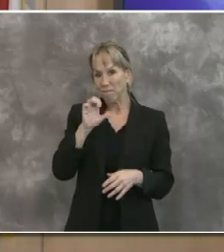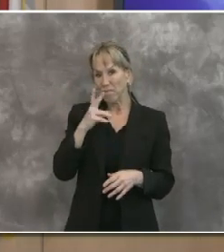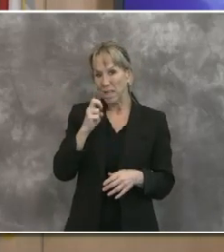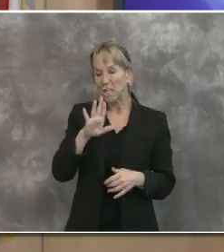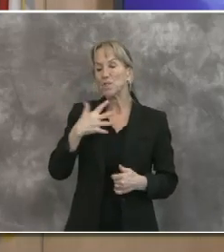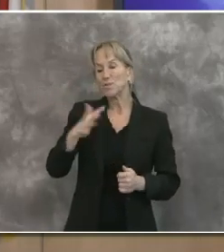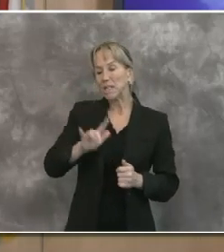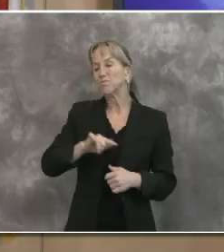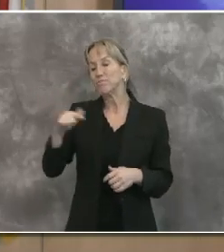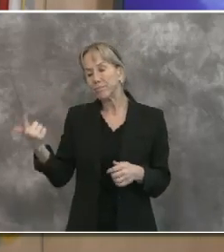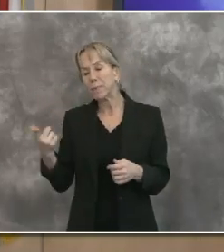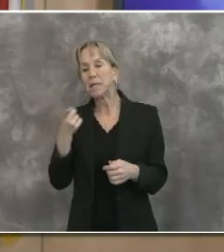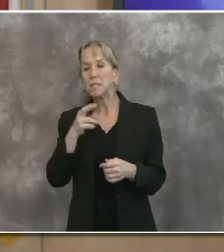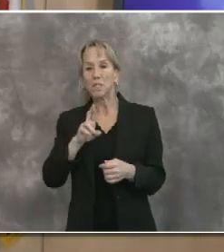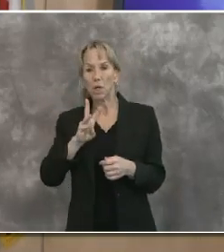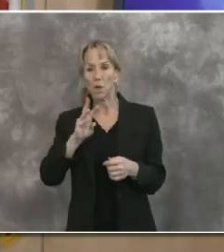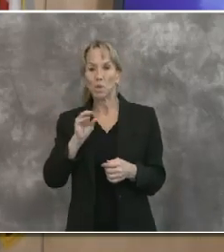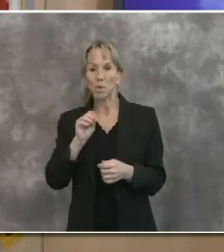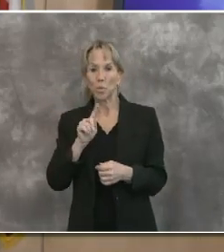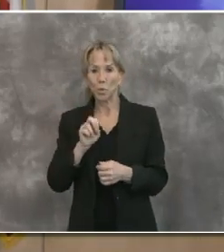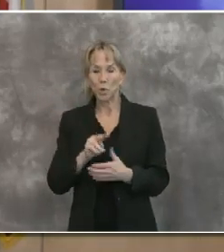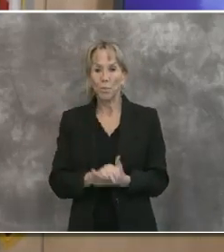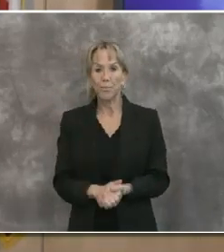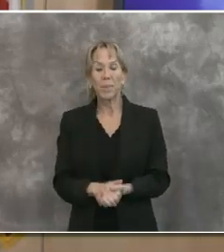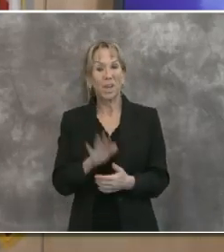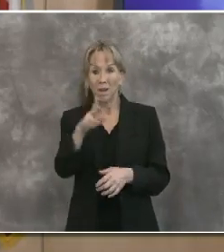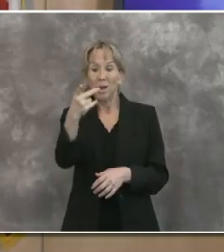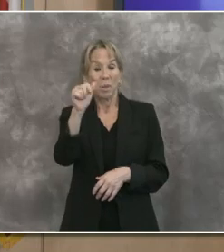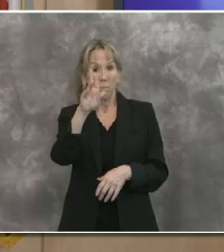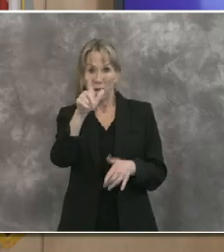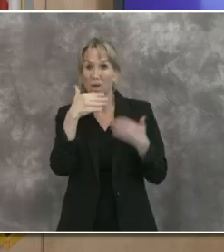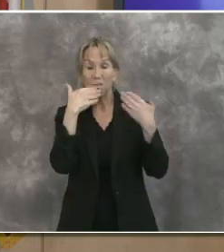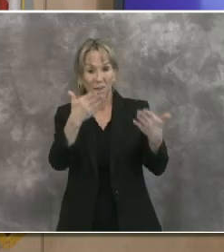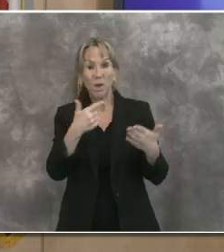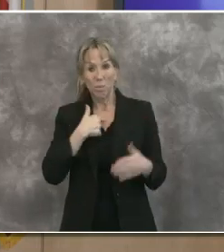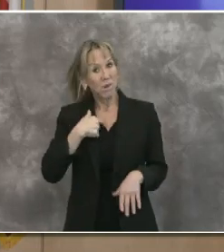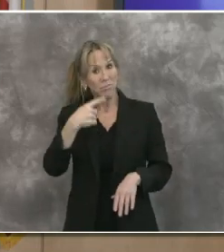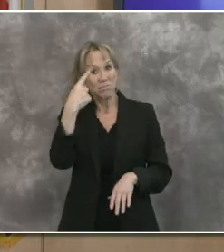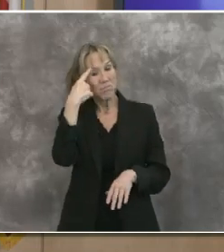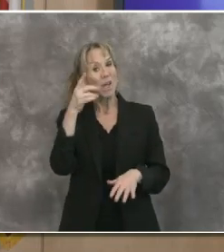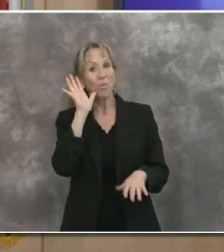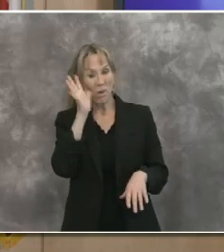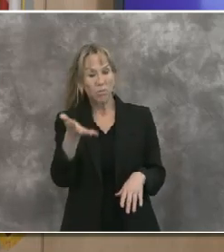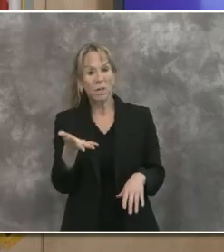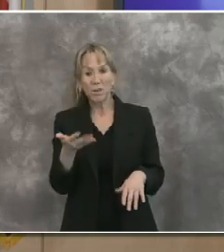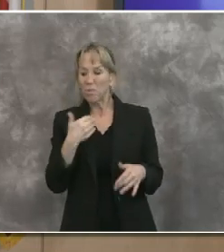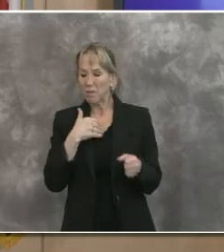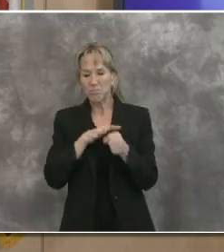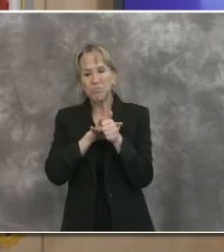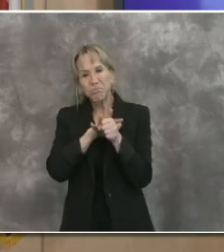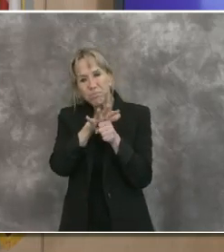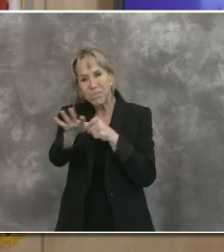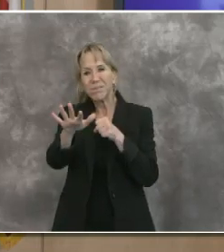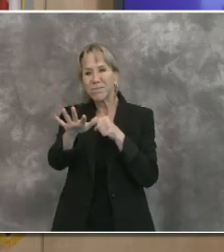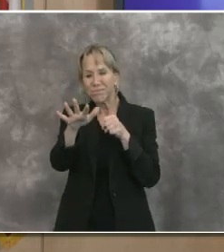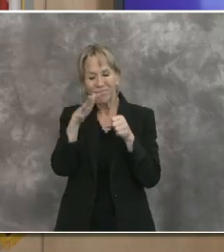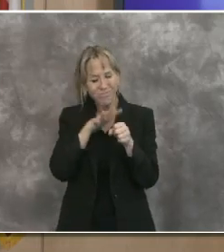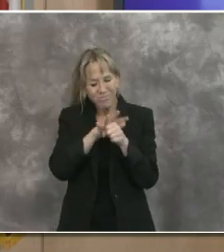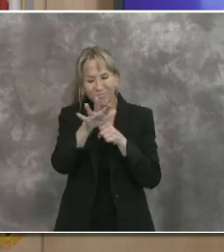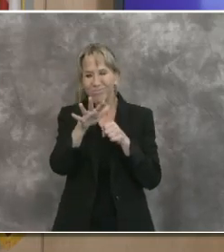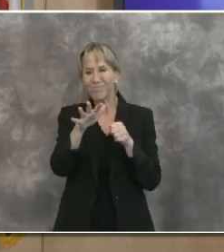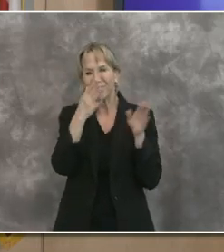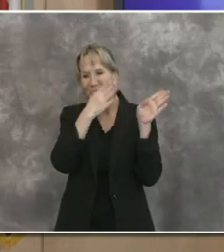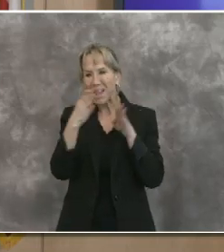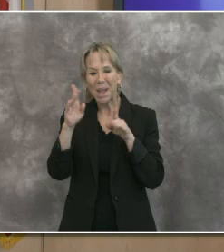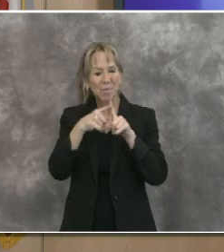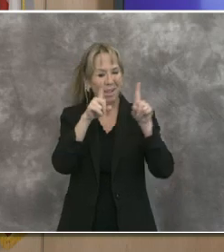Yeah, thank you, Paul. No, we think that we will. We have a robust plan around testing, around tracing, around treatment. We think